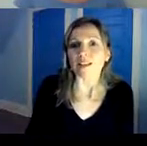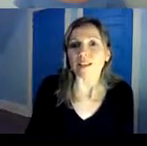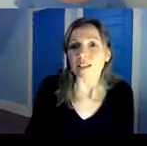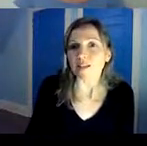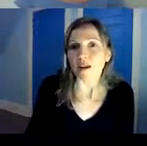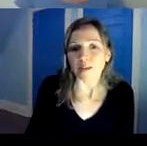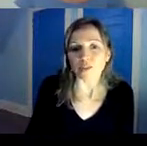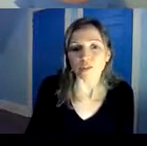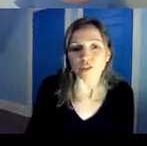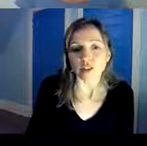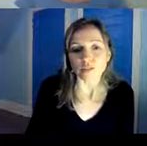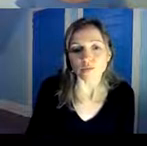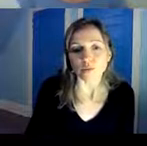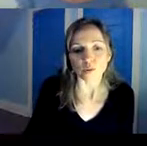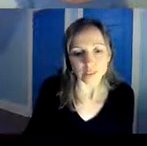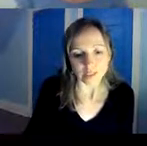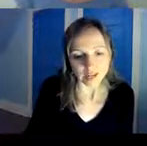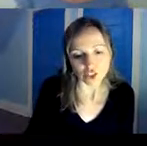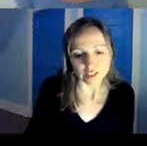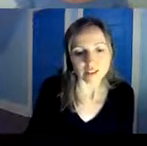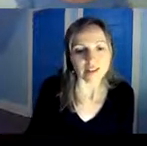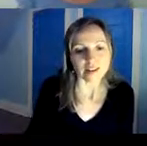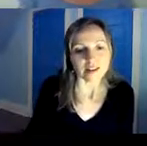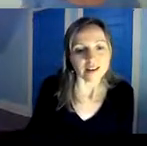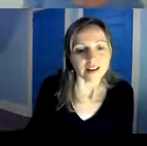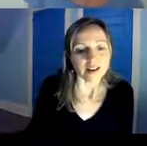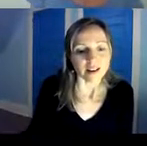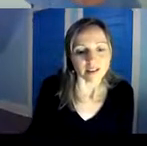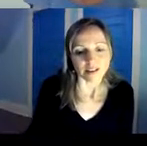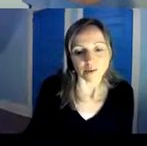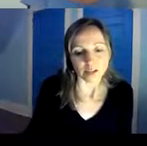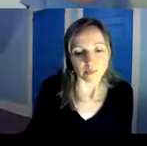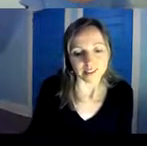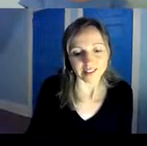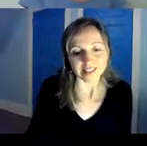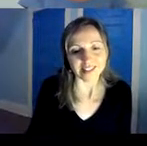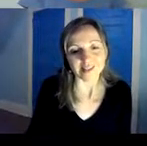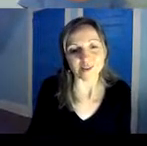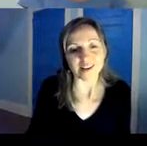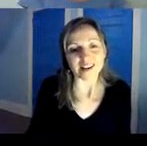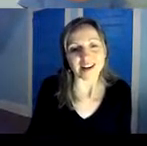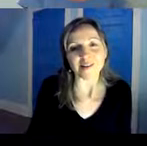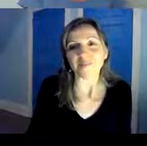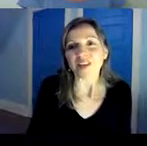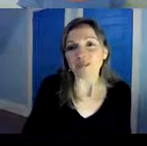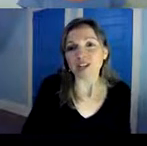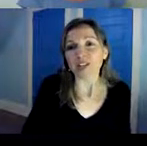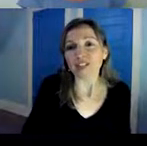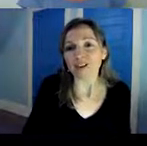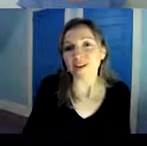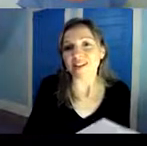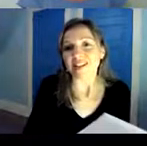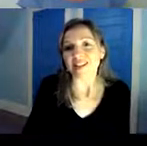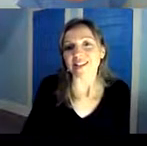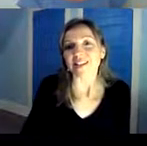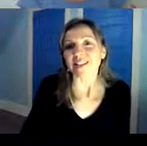and the EDD Maps, which stands for Early Detection. I always forget what the second D is for. But anyway,